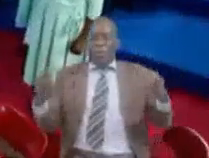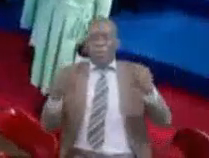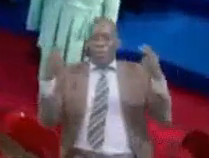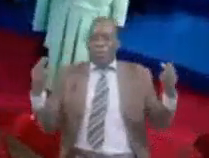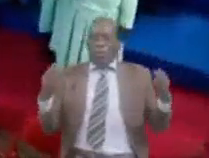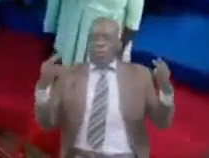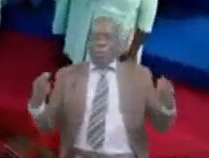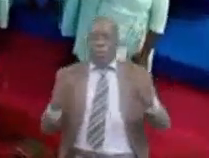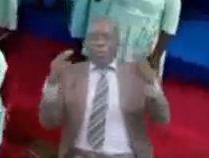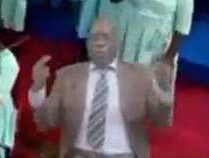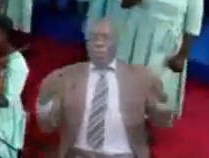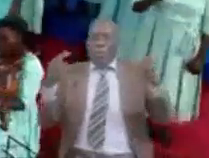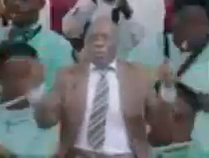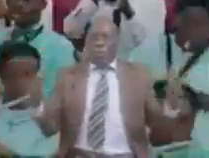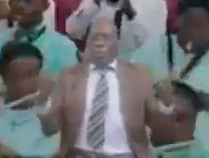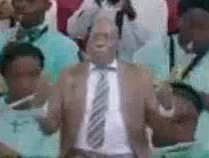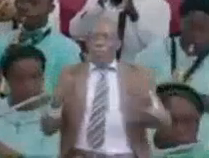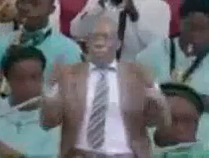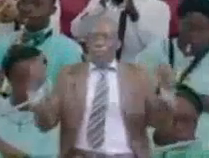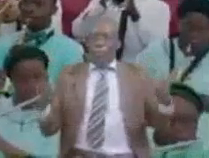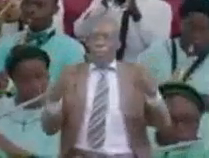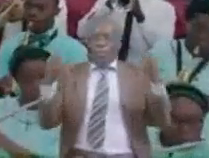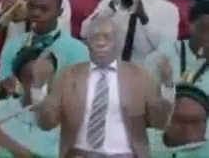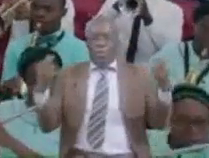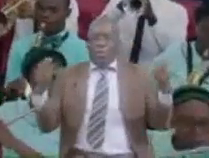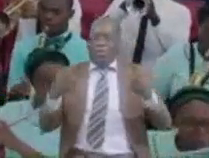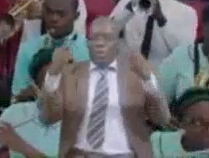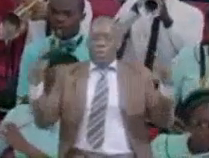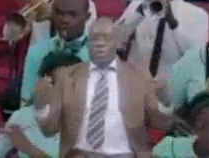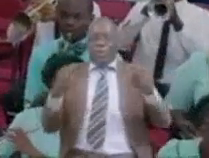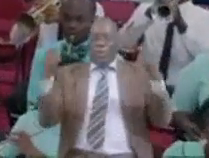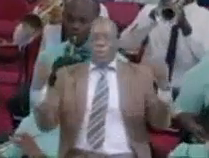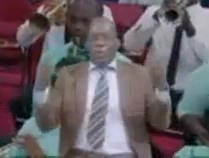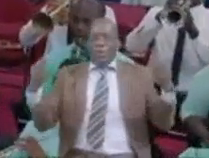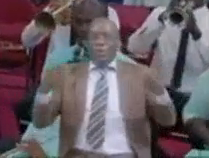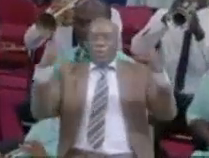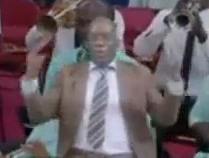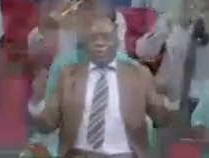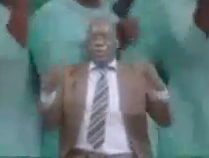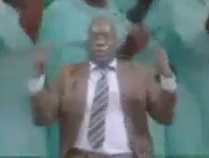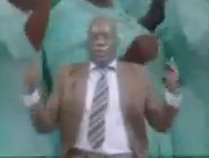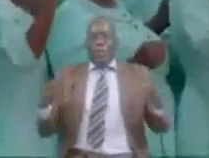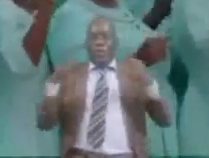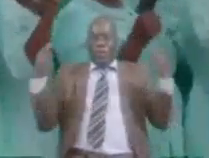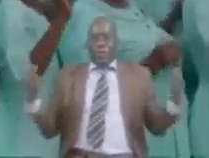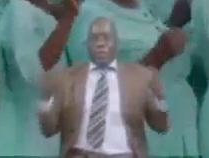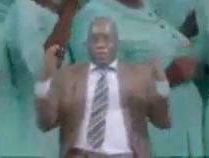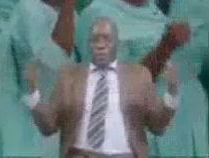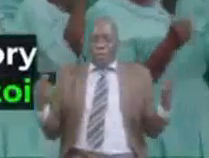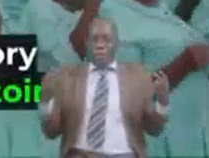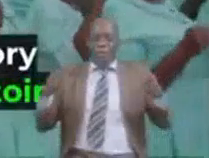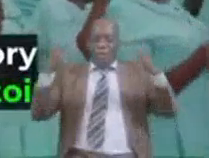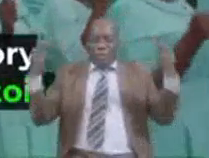he gave us the victory. We are sure we are victorious. We are sure we are victorious. We